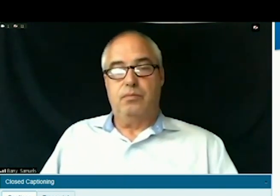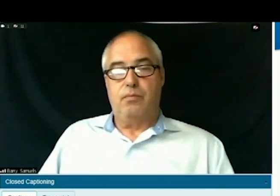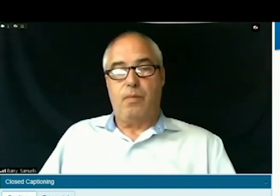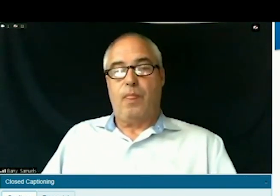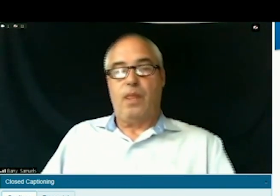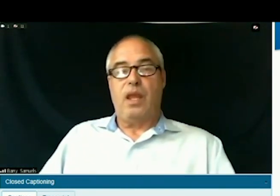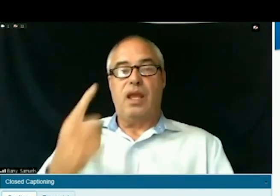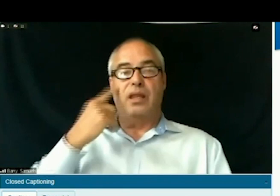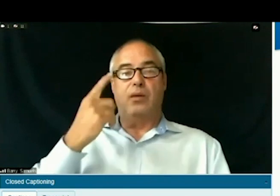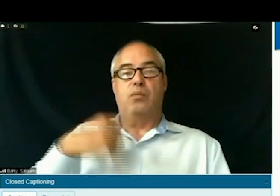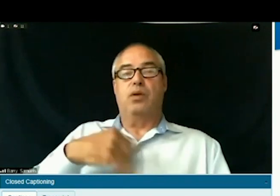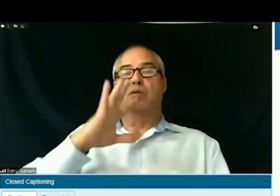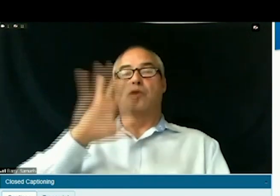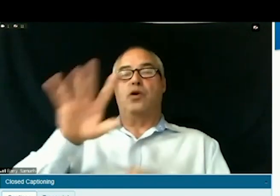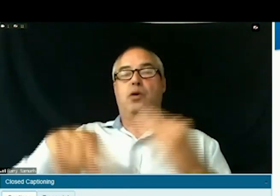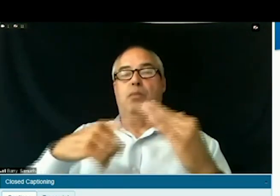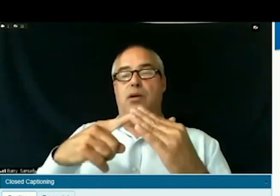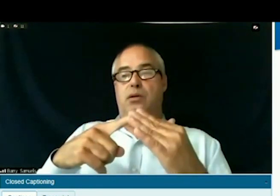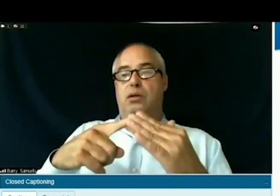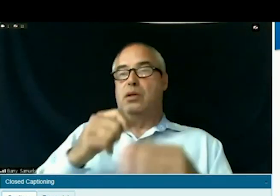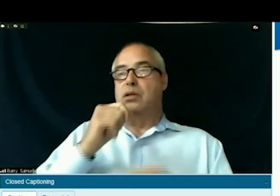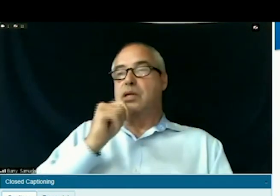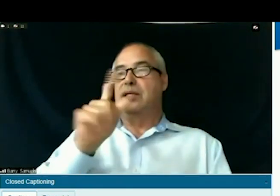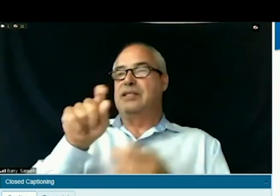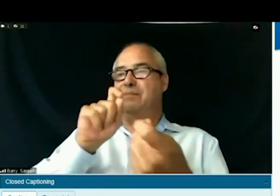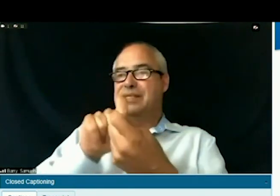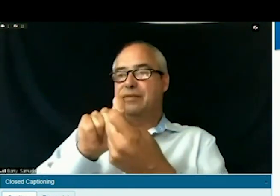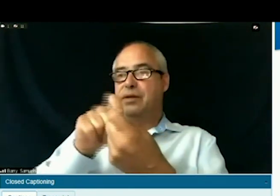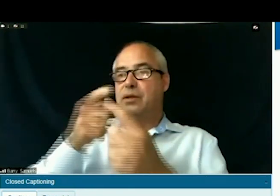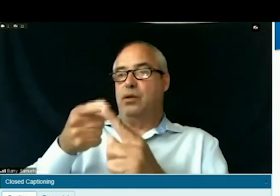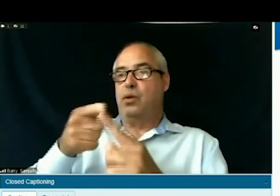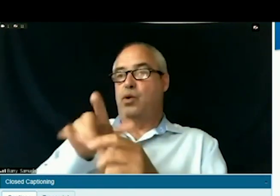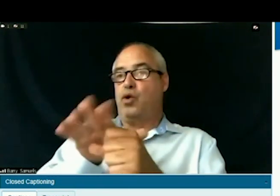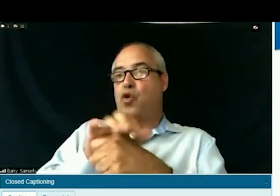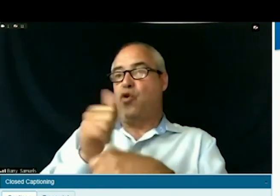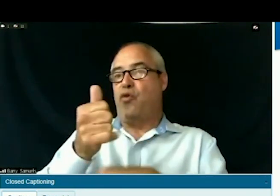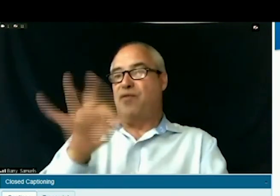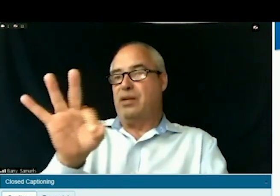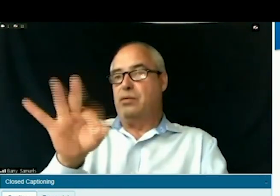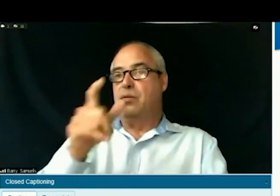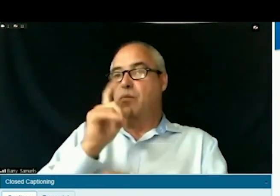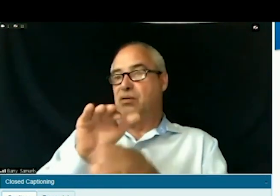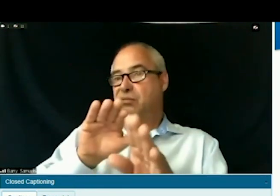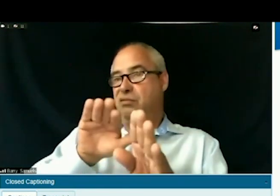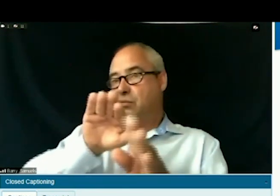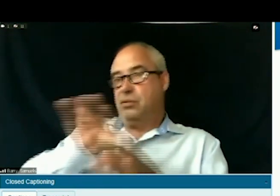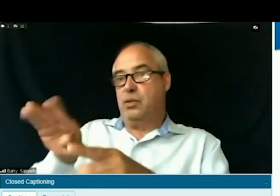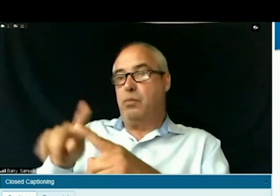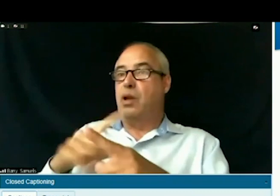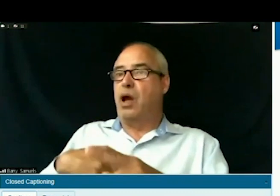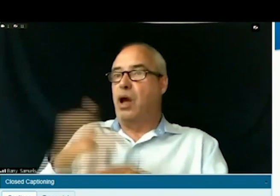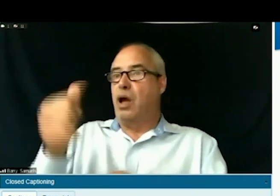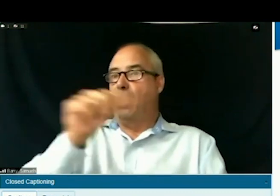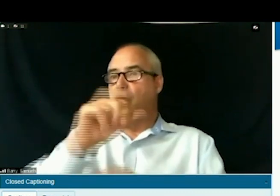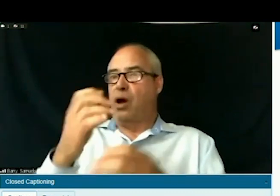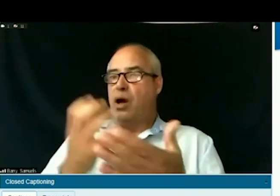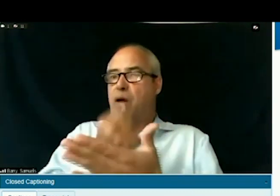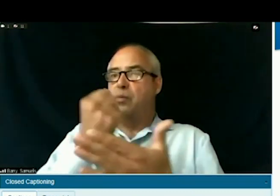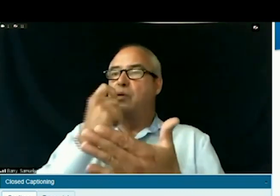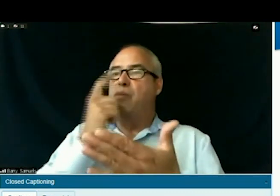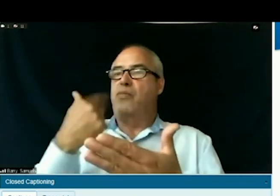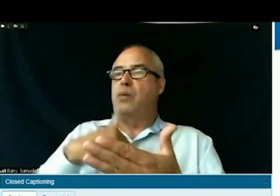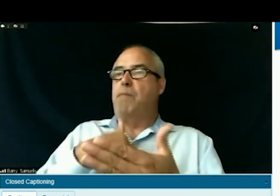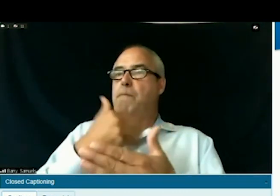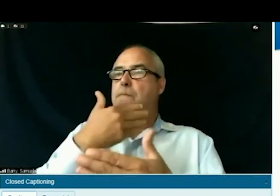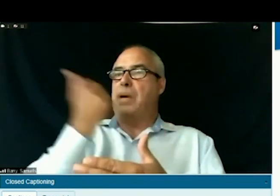I think when we talk about not even specific to COVID, there will be other opportunities for us to do better